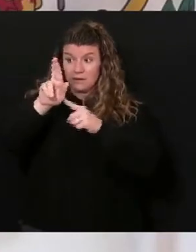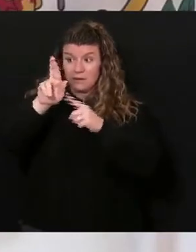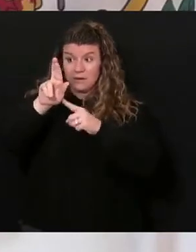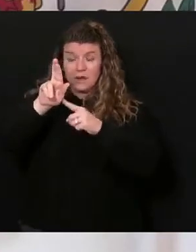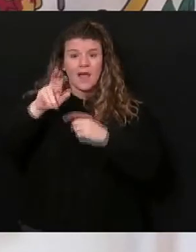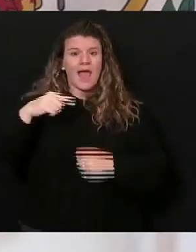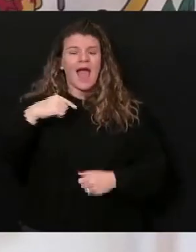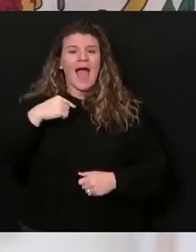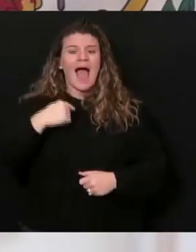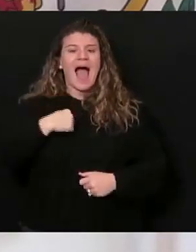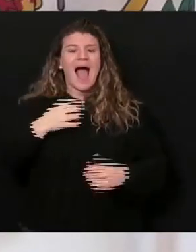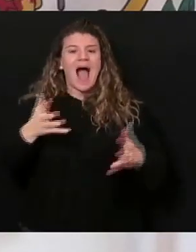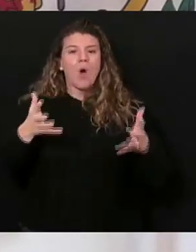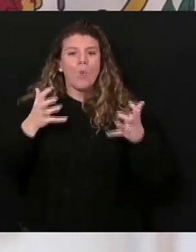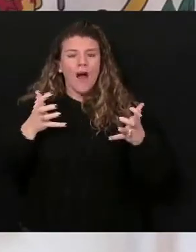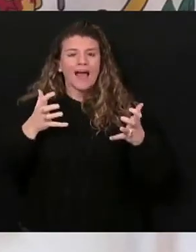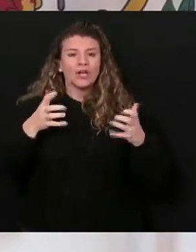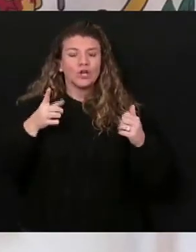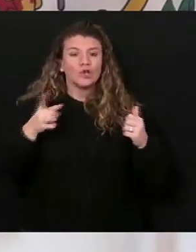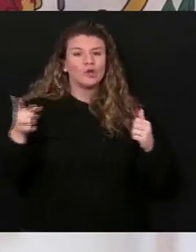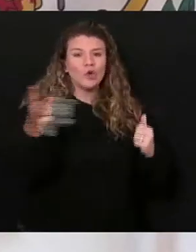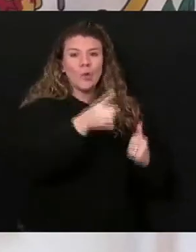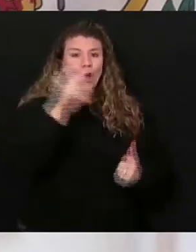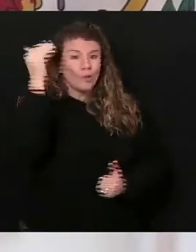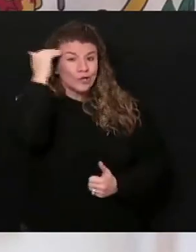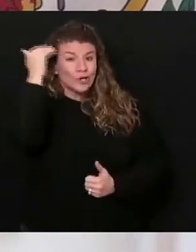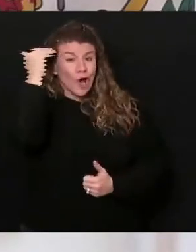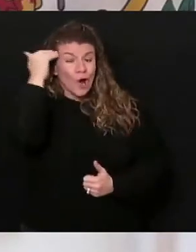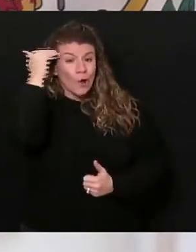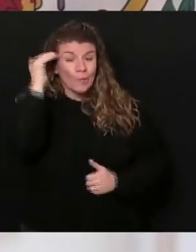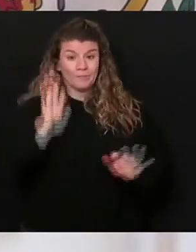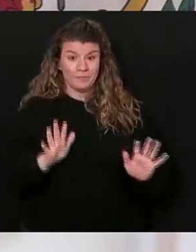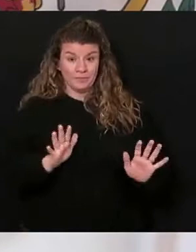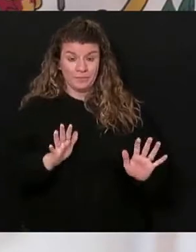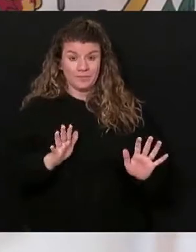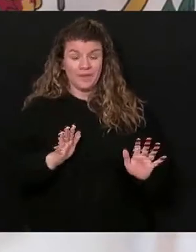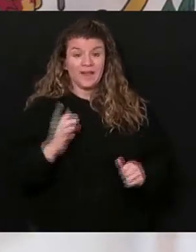I want you to know just this. I have been